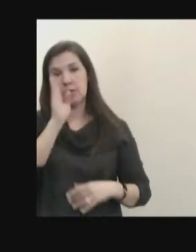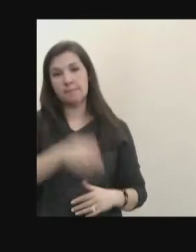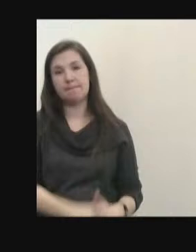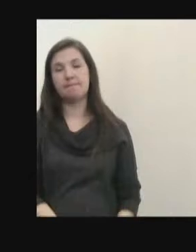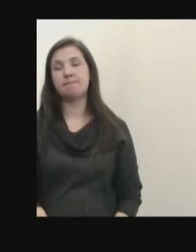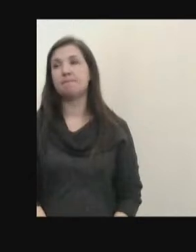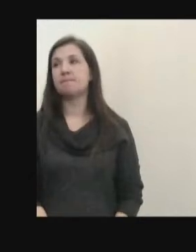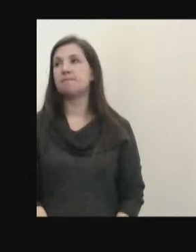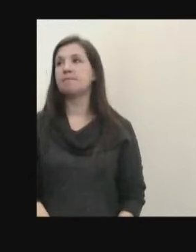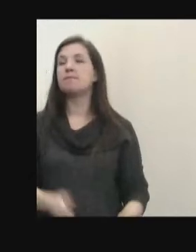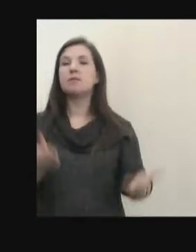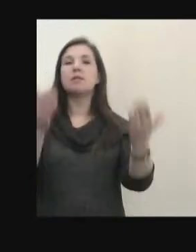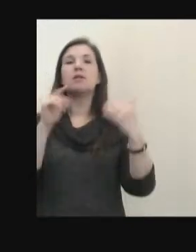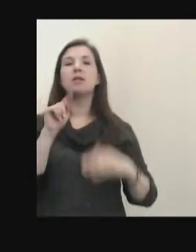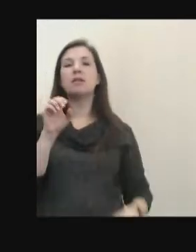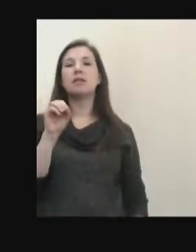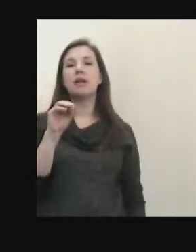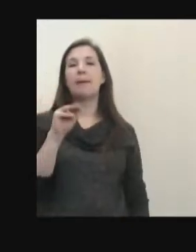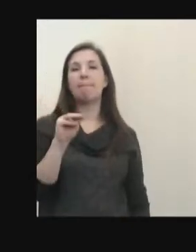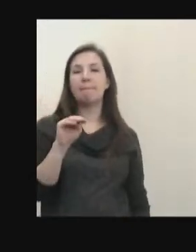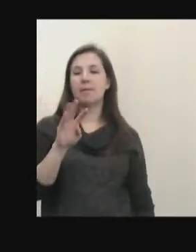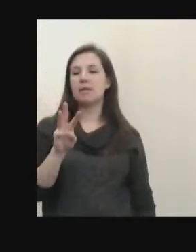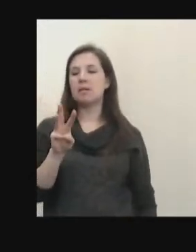Tom Puckett, WBEN.